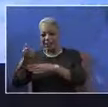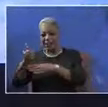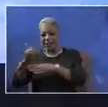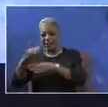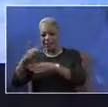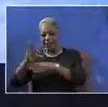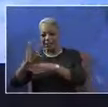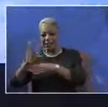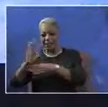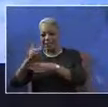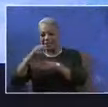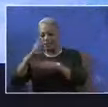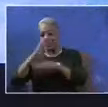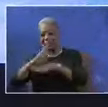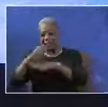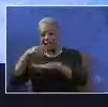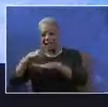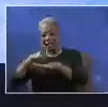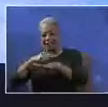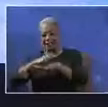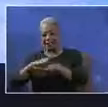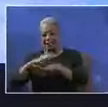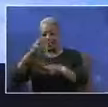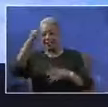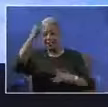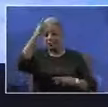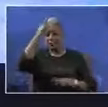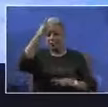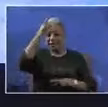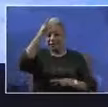pandemic. And it was a pandemic,